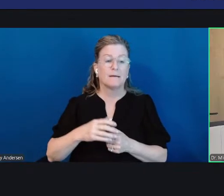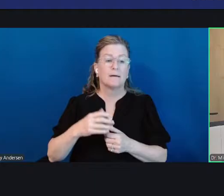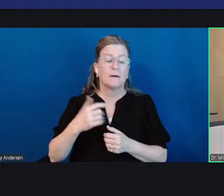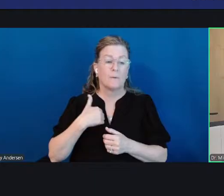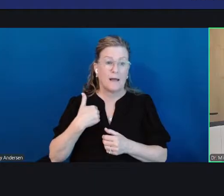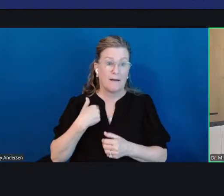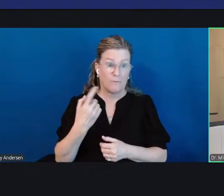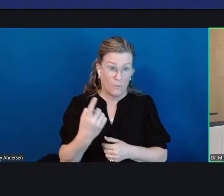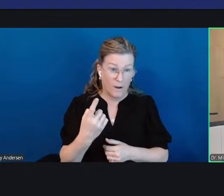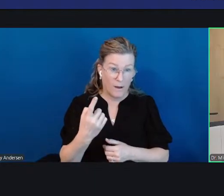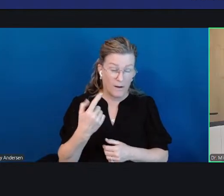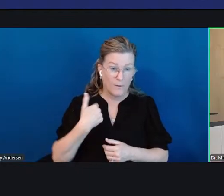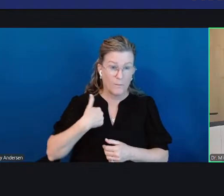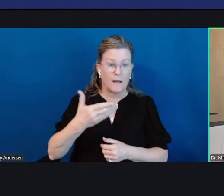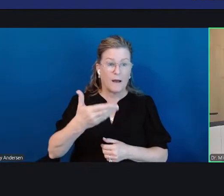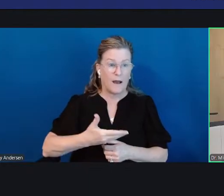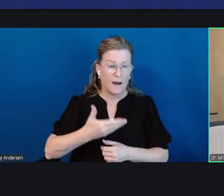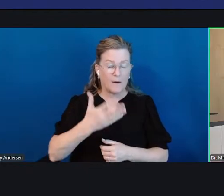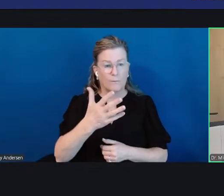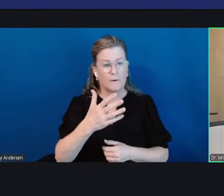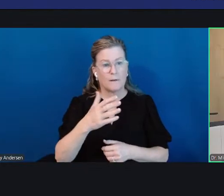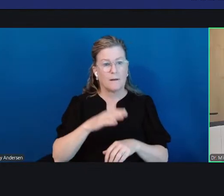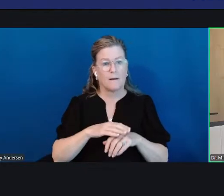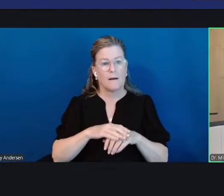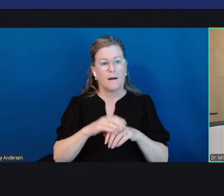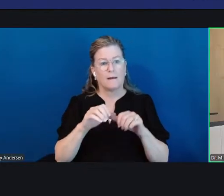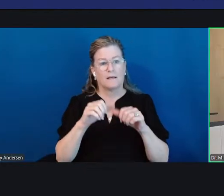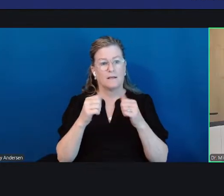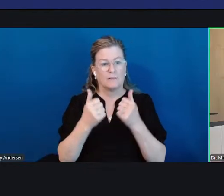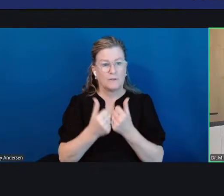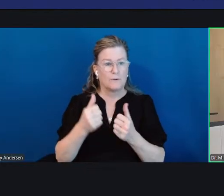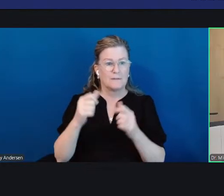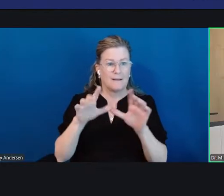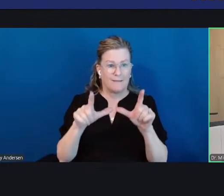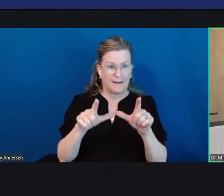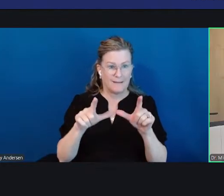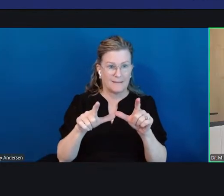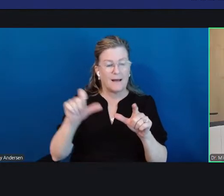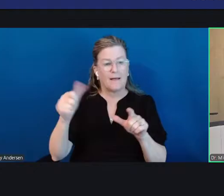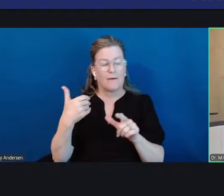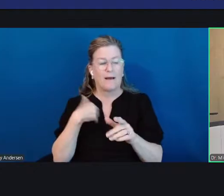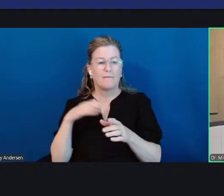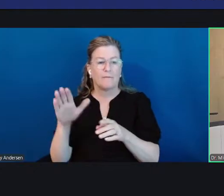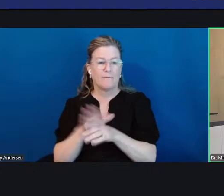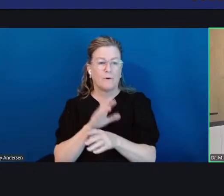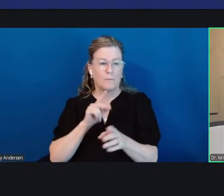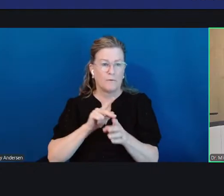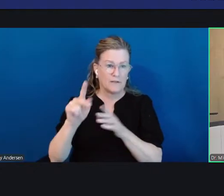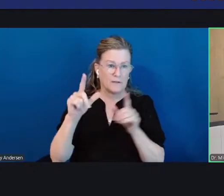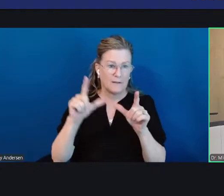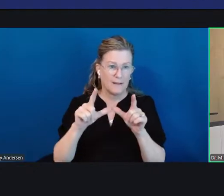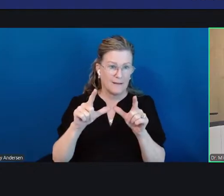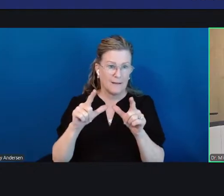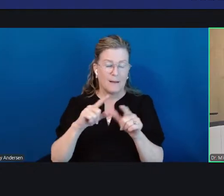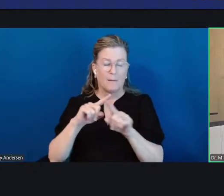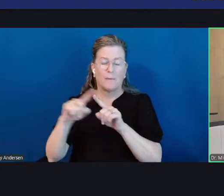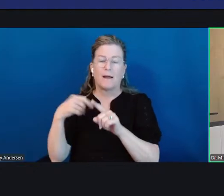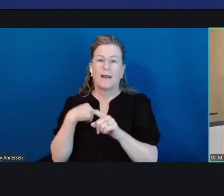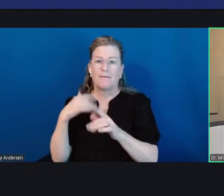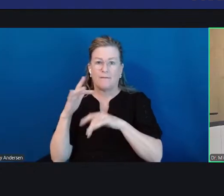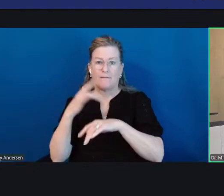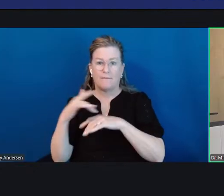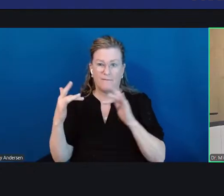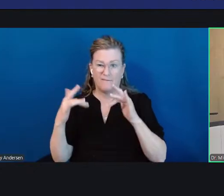one that we've hired that will probably be on an associate's license, another one that will have a full professional license, and then we have this vacant position right now